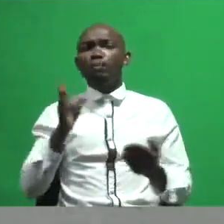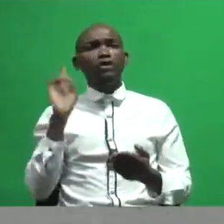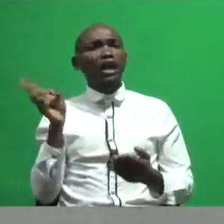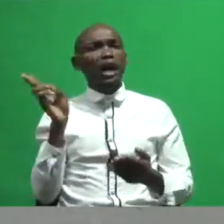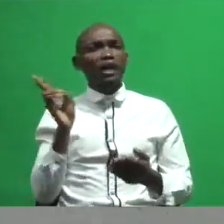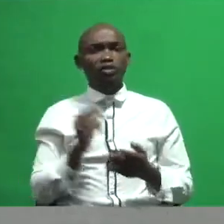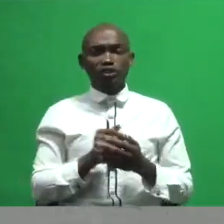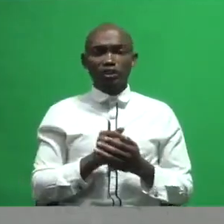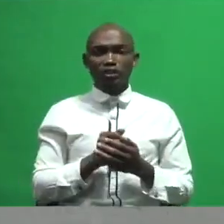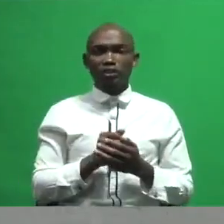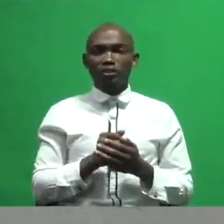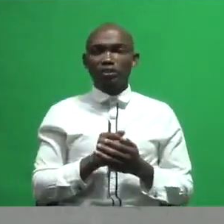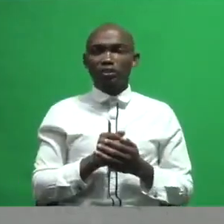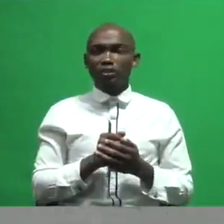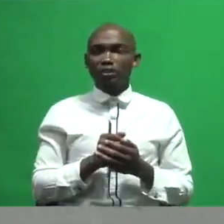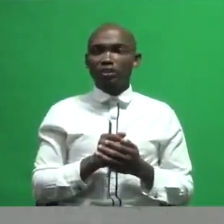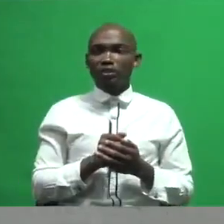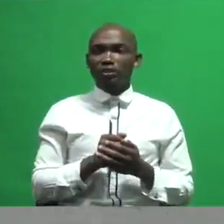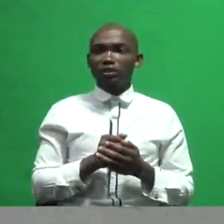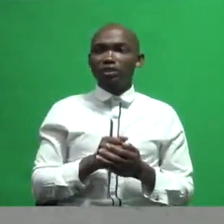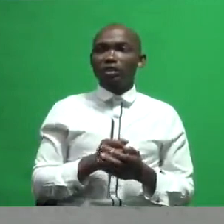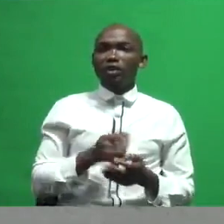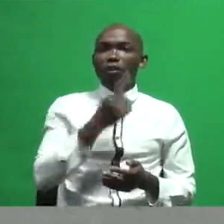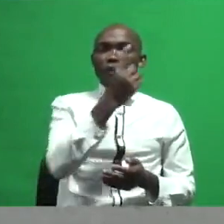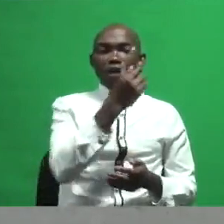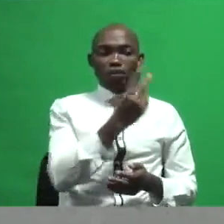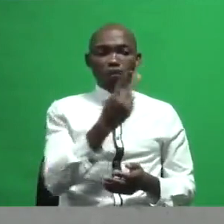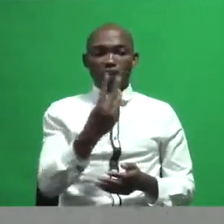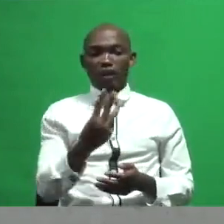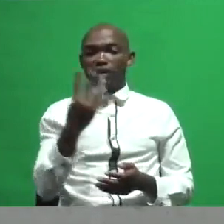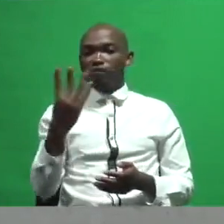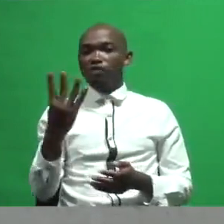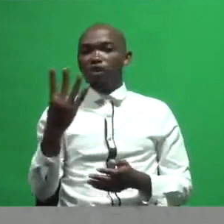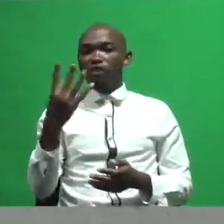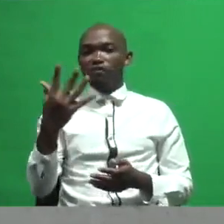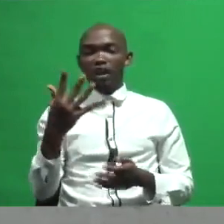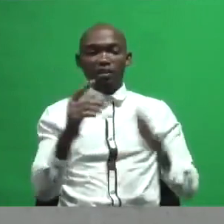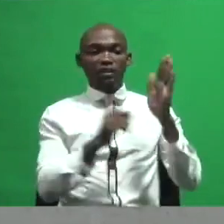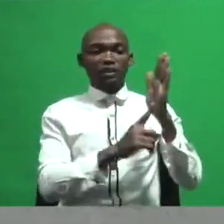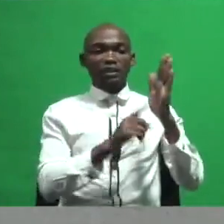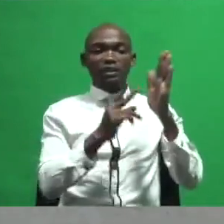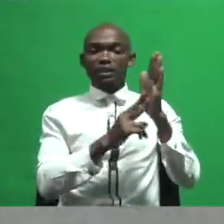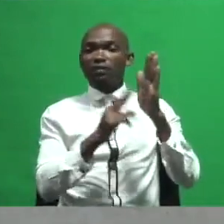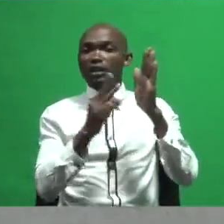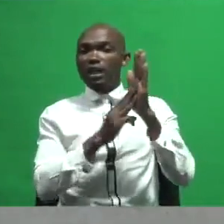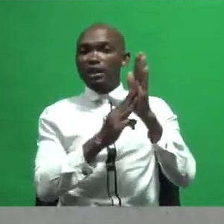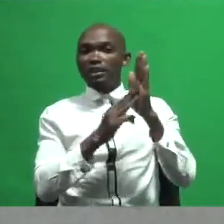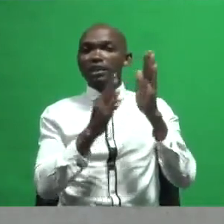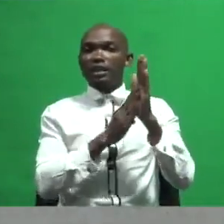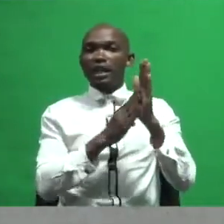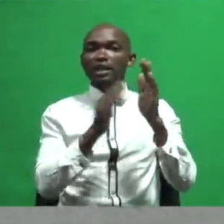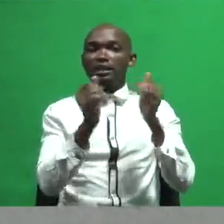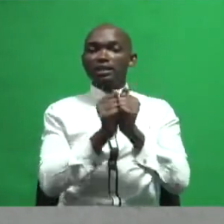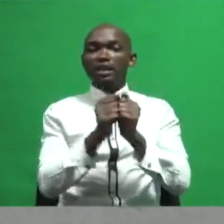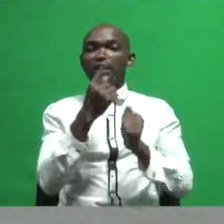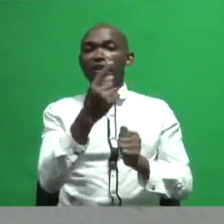What about hydrogen? Let us count number of hydrogen atoms. 1, 2, 3, 4, 5, 6, 7, 8, 9,